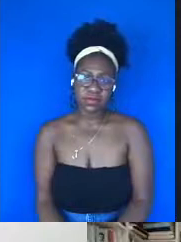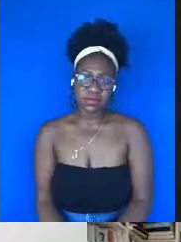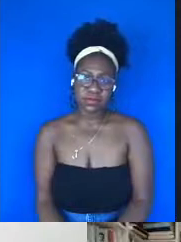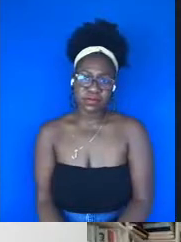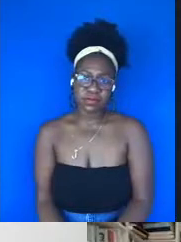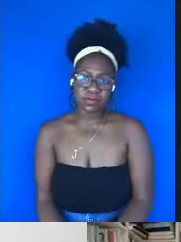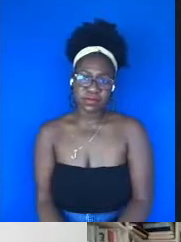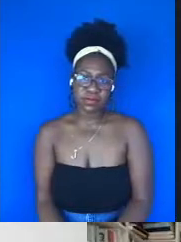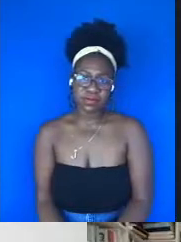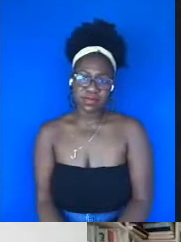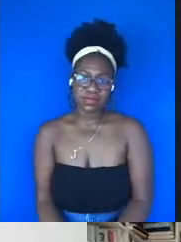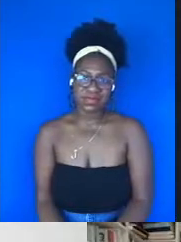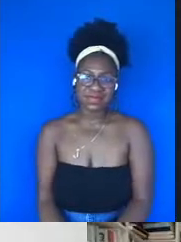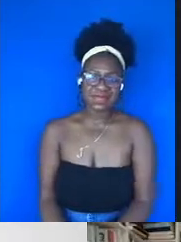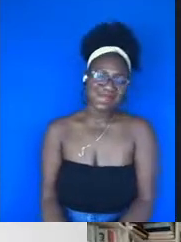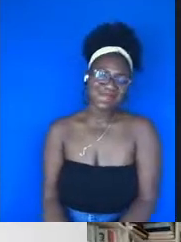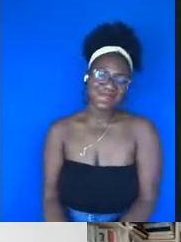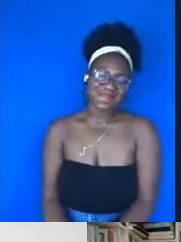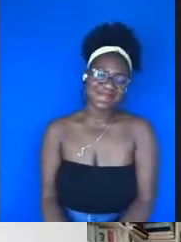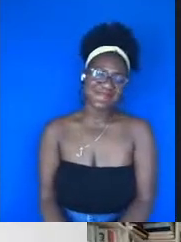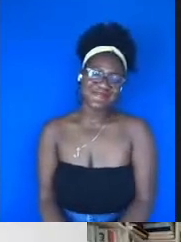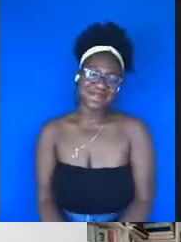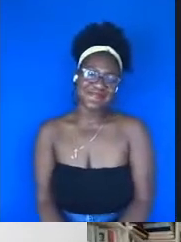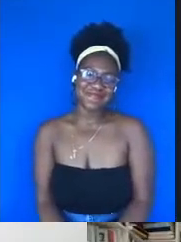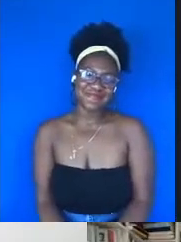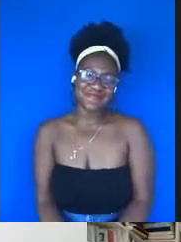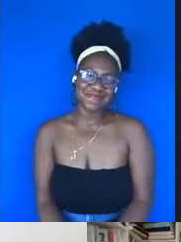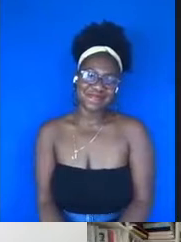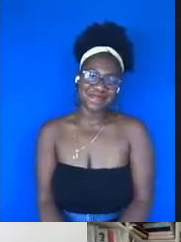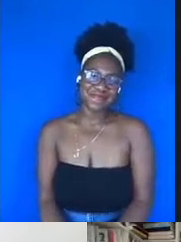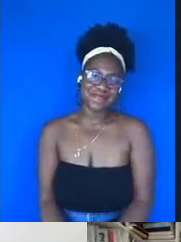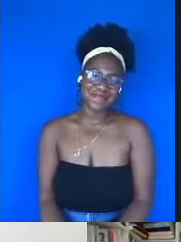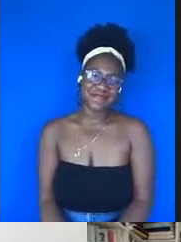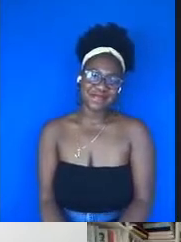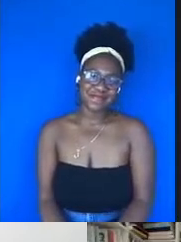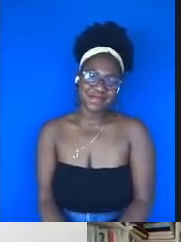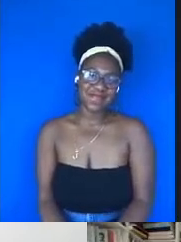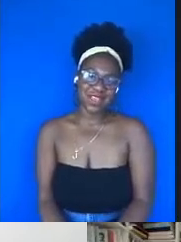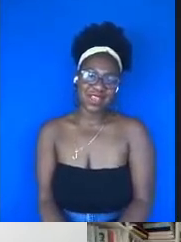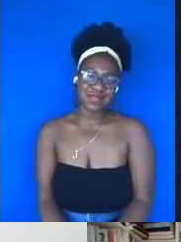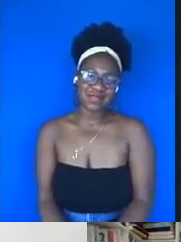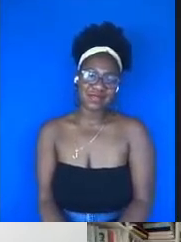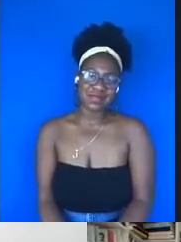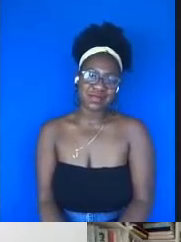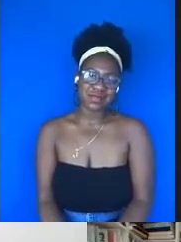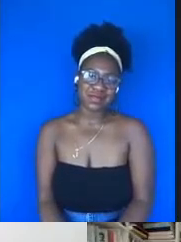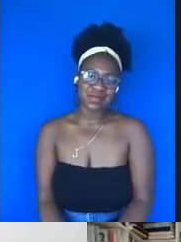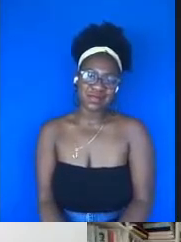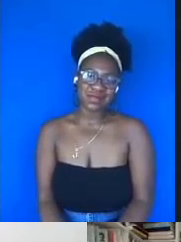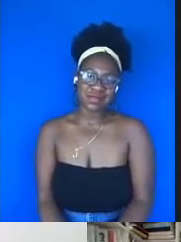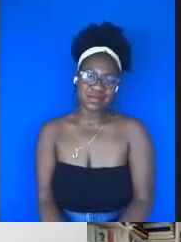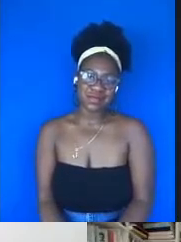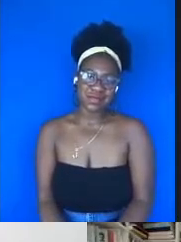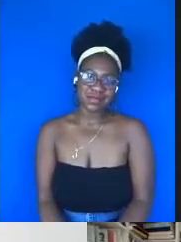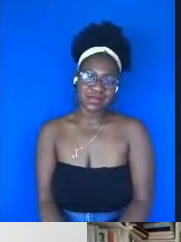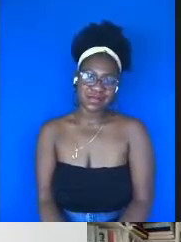the characters, I felt like that was the thing I could, I wanted to address and that I could address. And so that was part of my process.